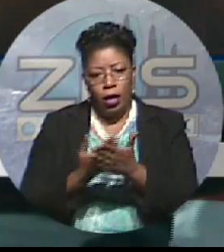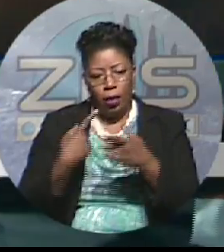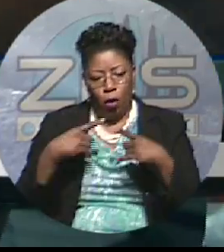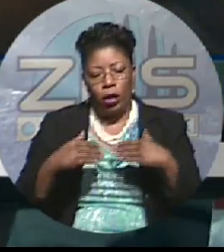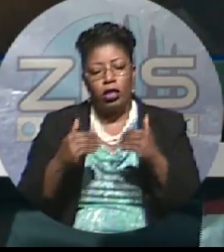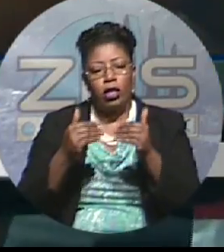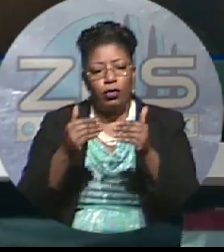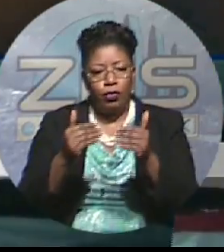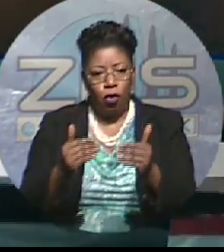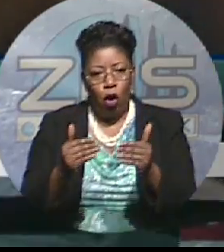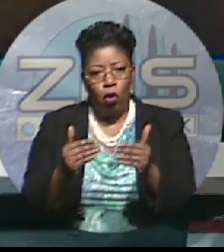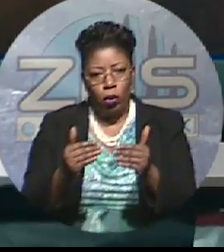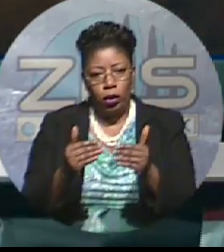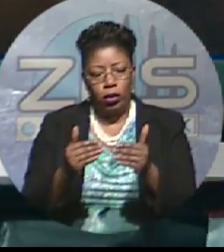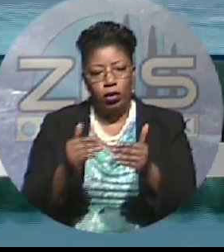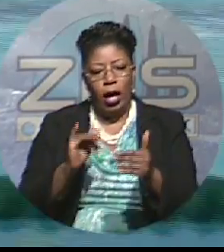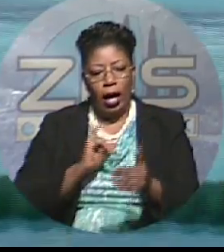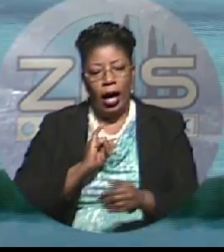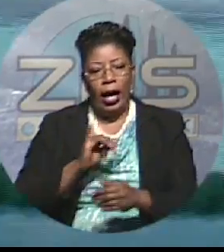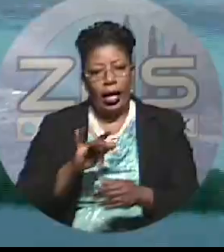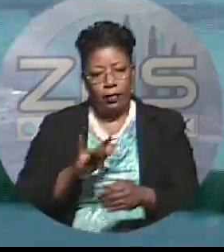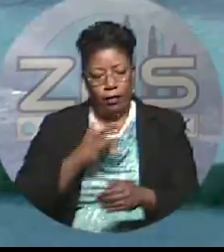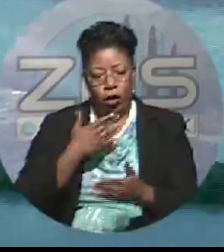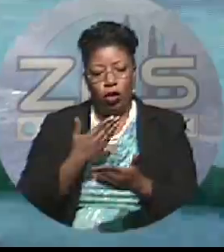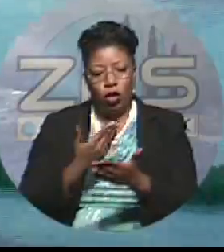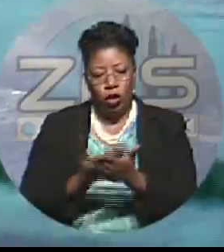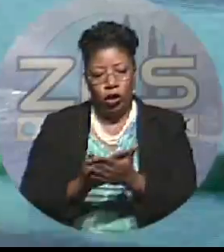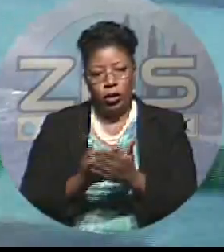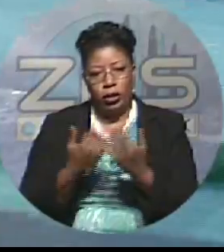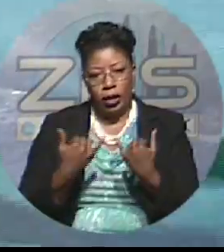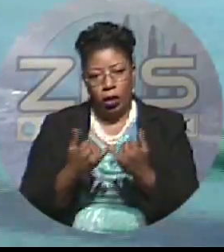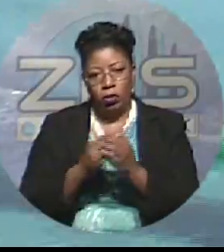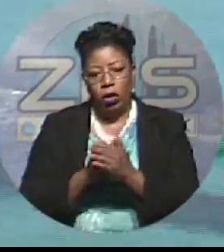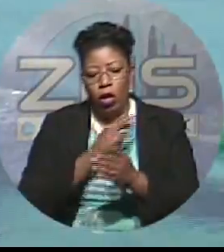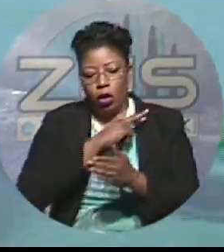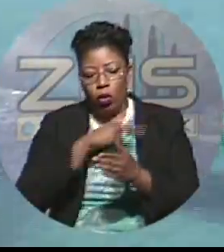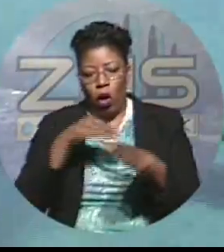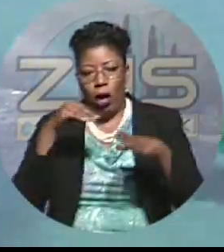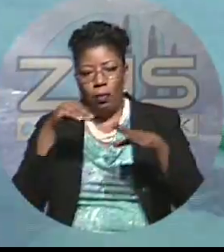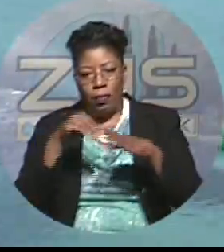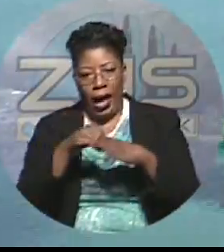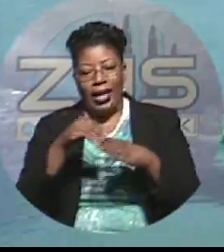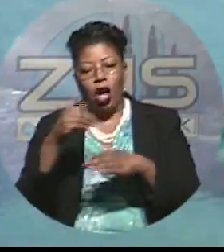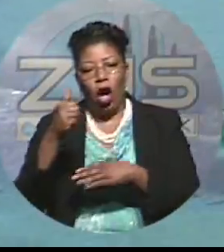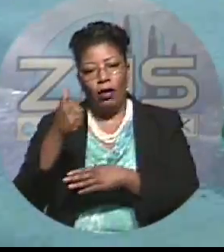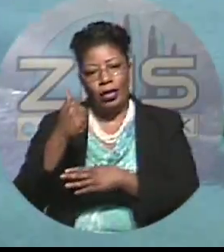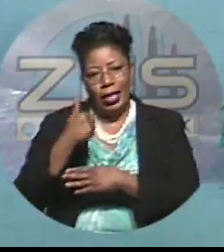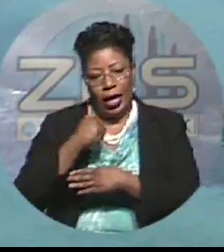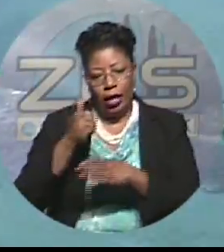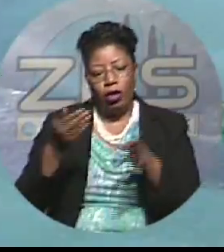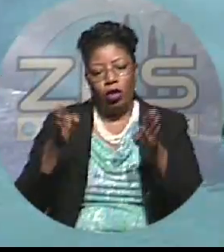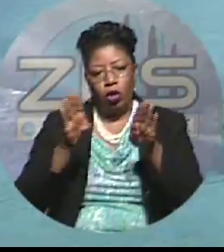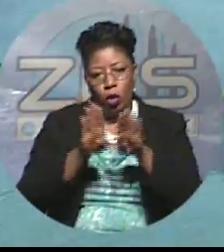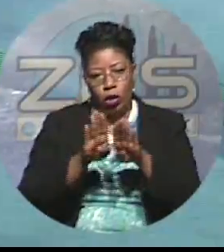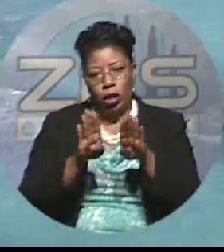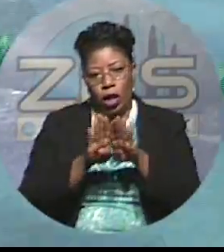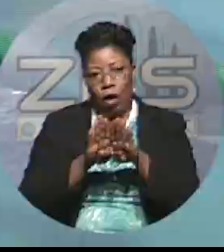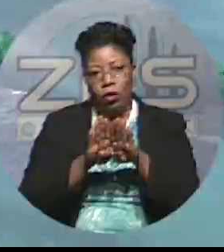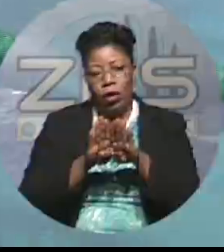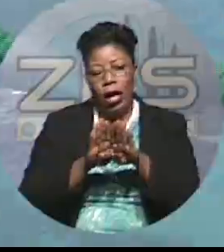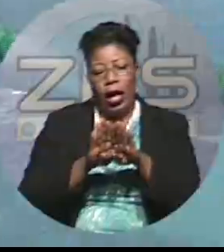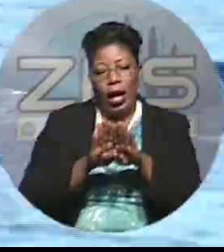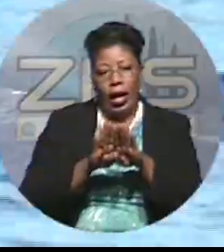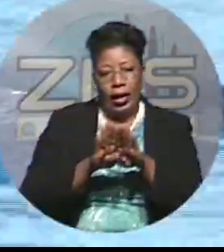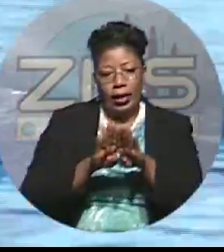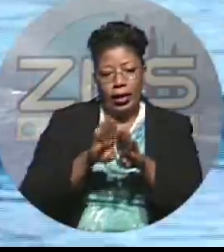on. Feel pretty good about it. The Royal Bank of Canada's National Swimming Championships closing out tonight at the Betty Kelly Kenning National